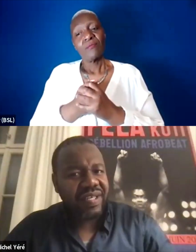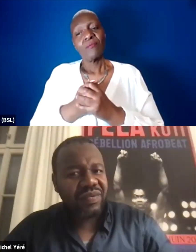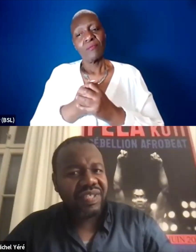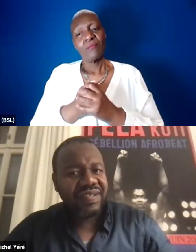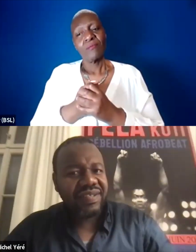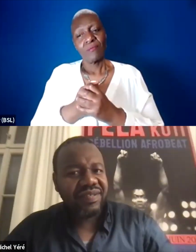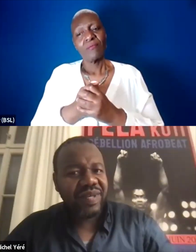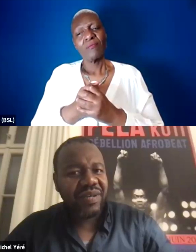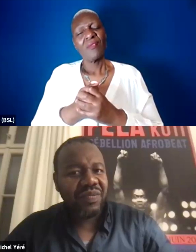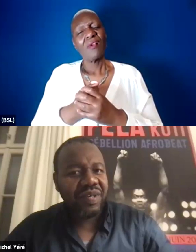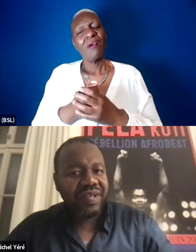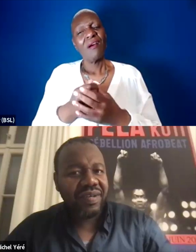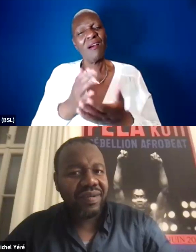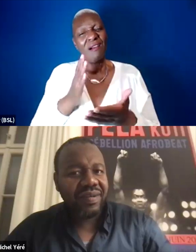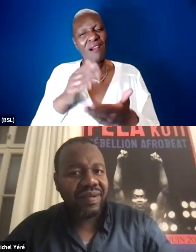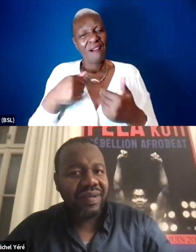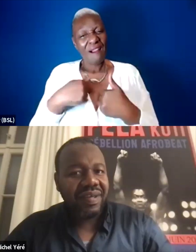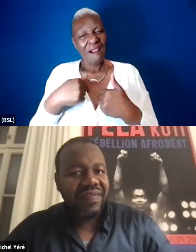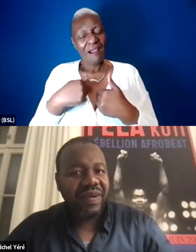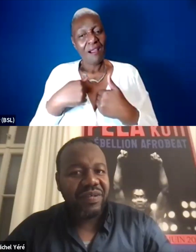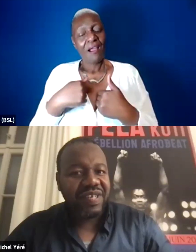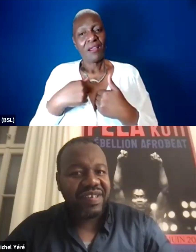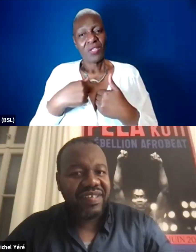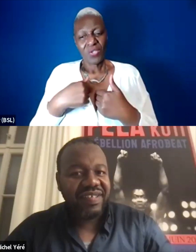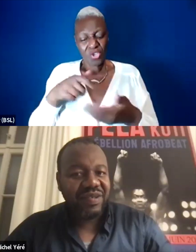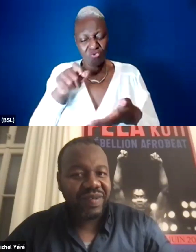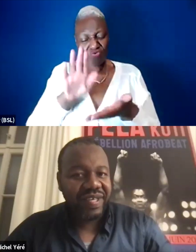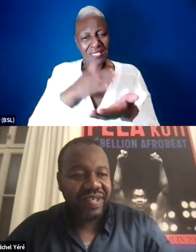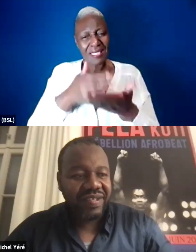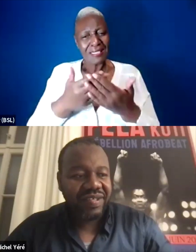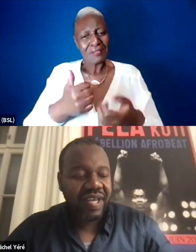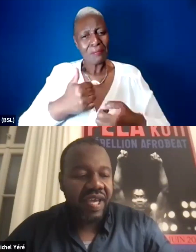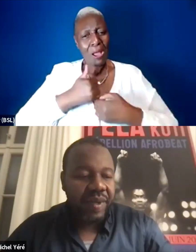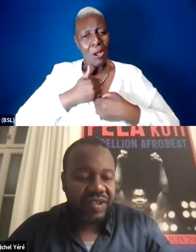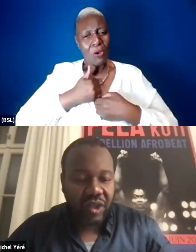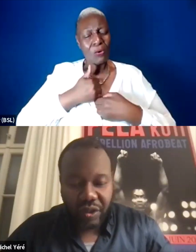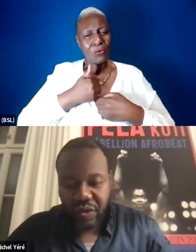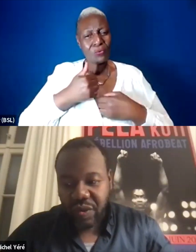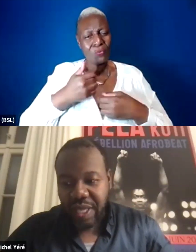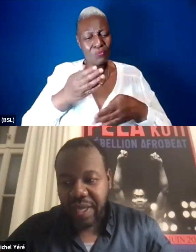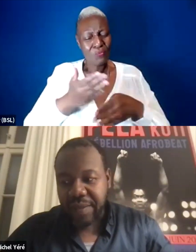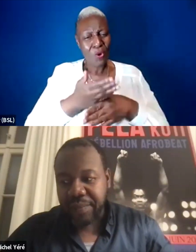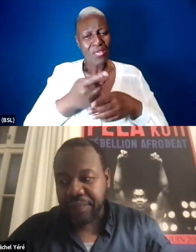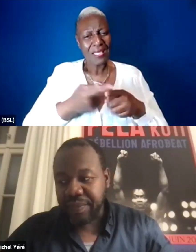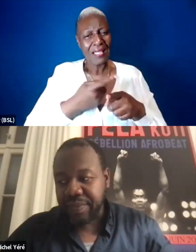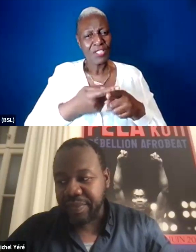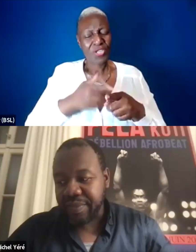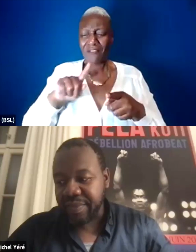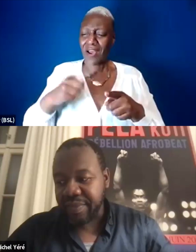not sure that I can do justice to my own work if I were to translate it into English, because although